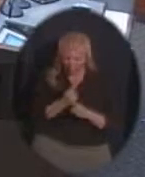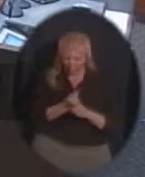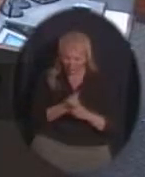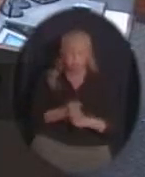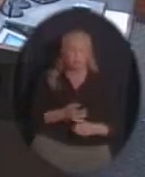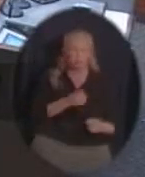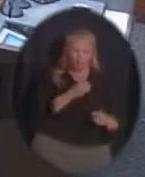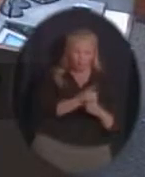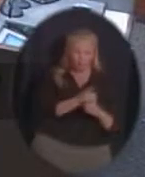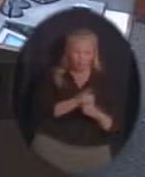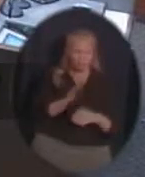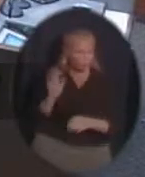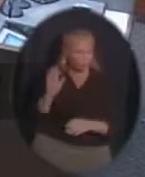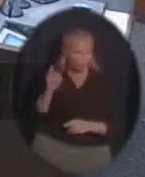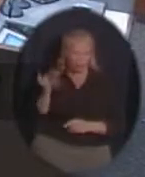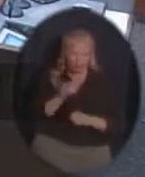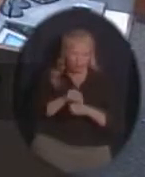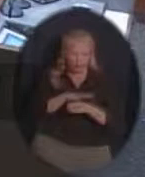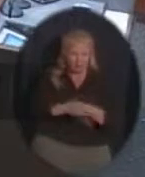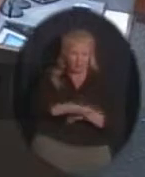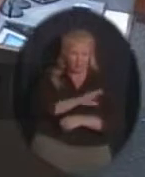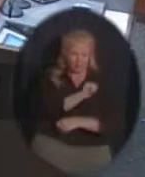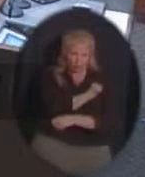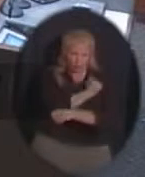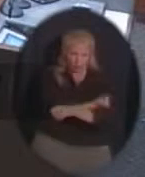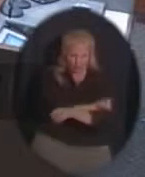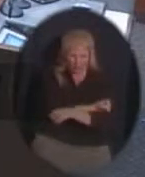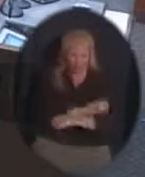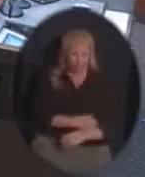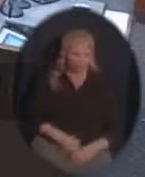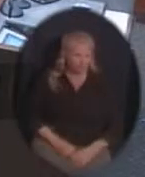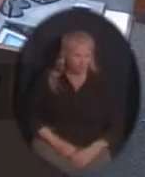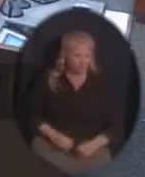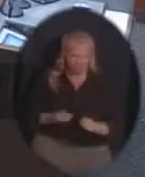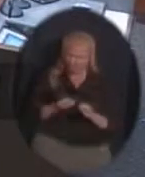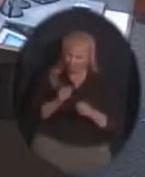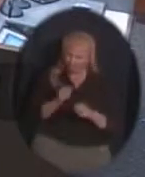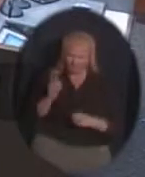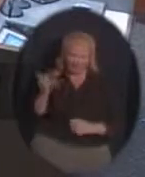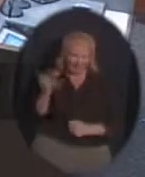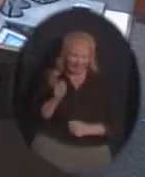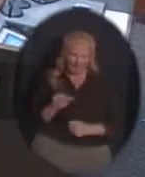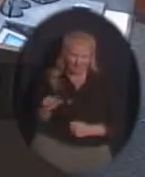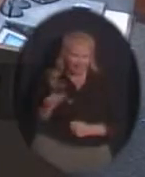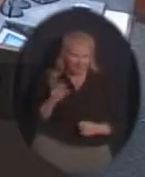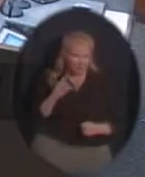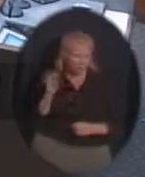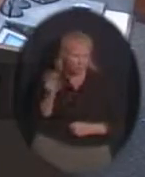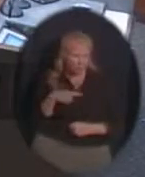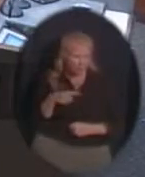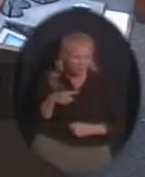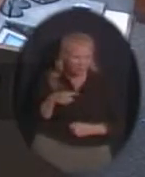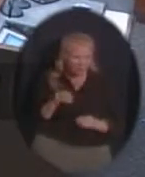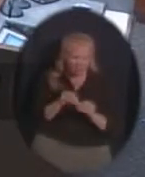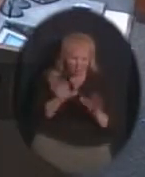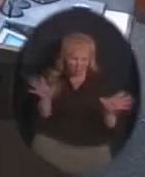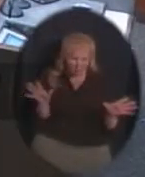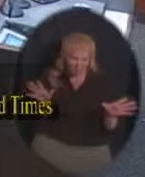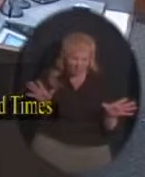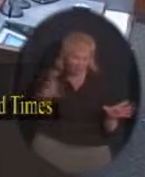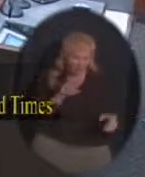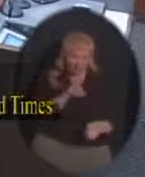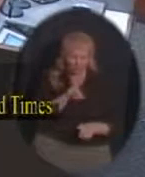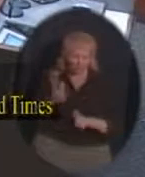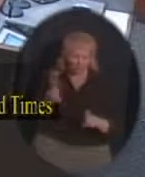just authority. It's just authority. Any clarification questions from board members? Well, I think it's something we need to do. And